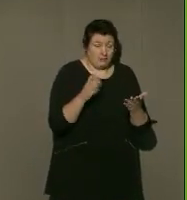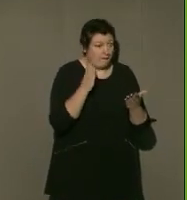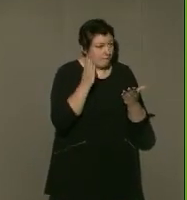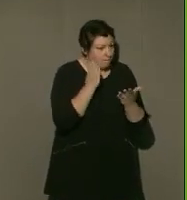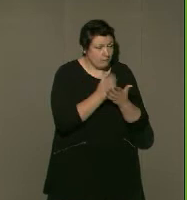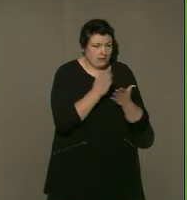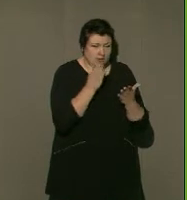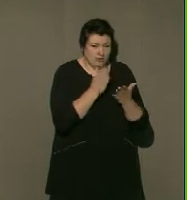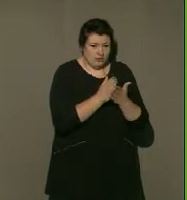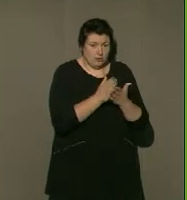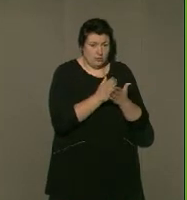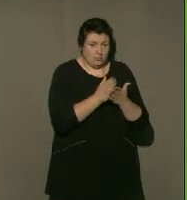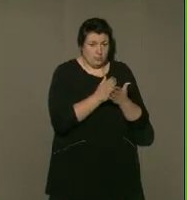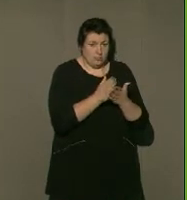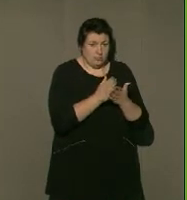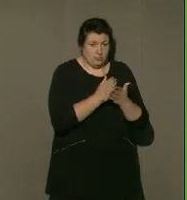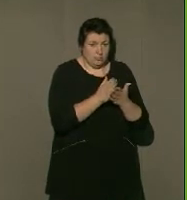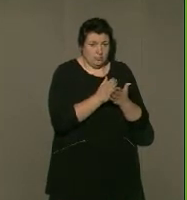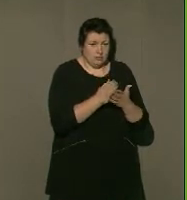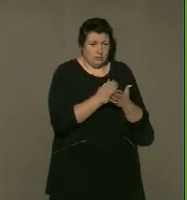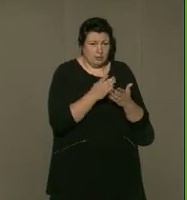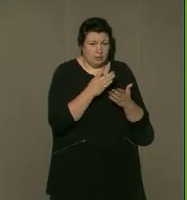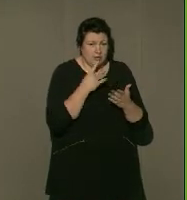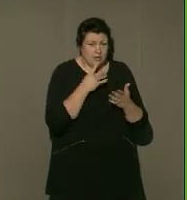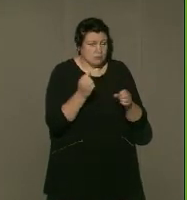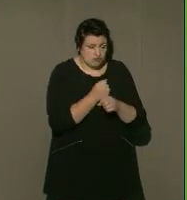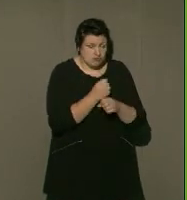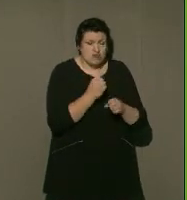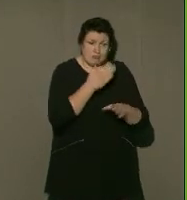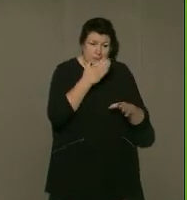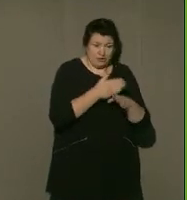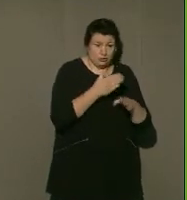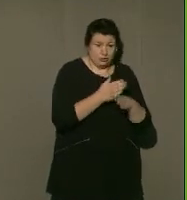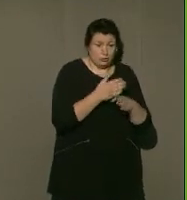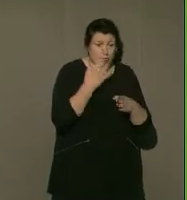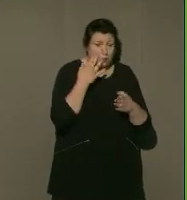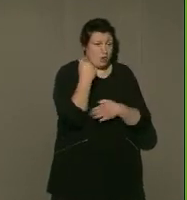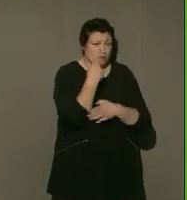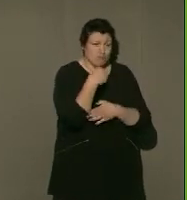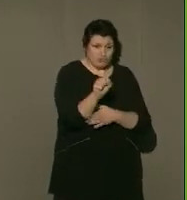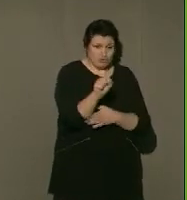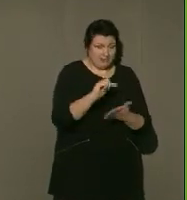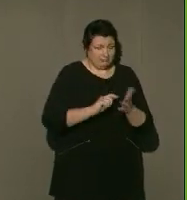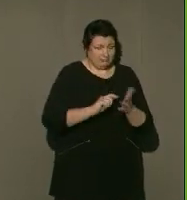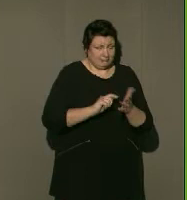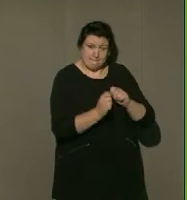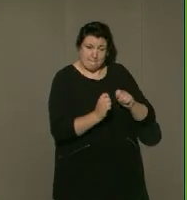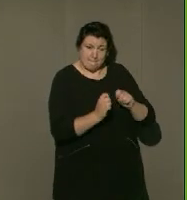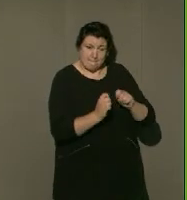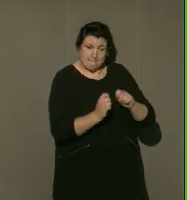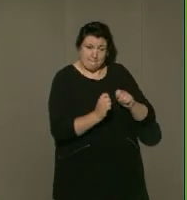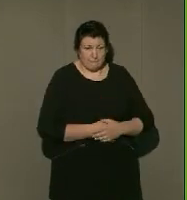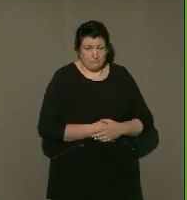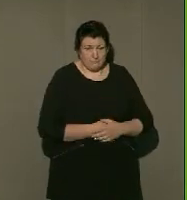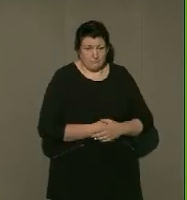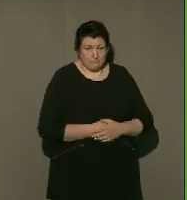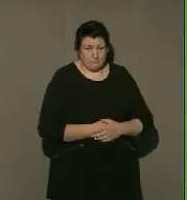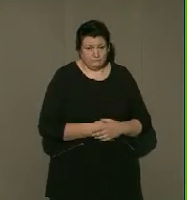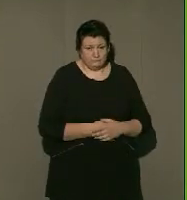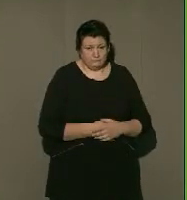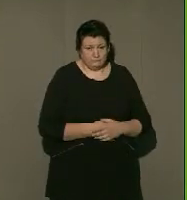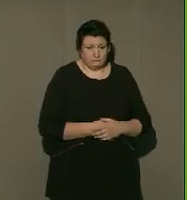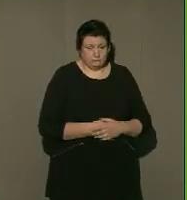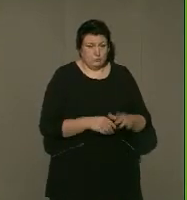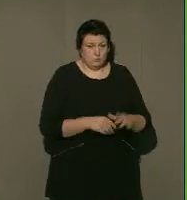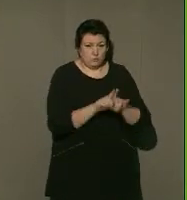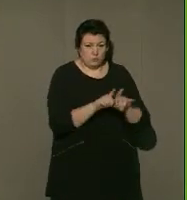diligently discharged their duty in rejecting this amendment. I would like to make